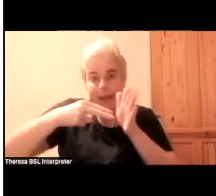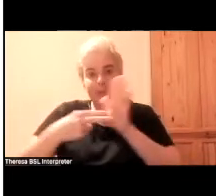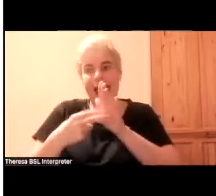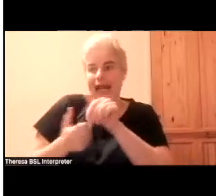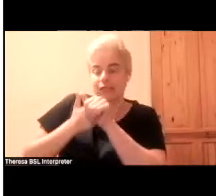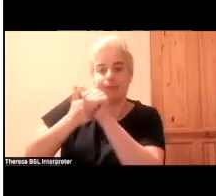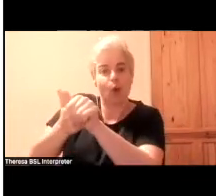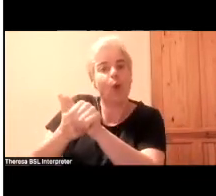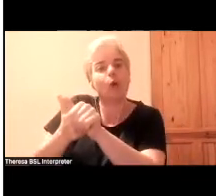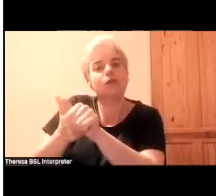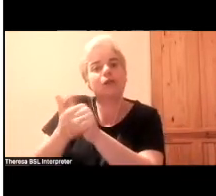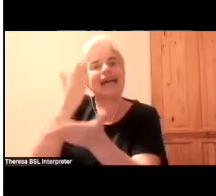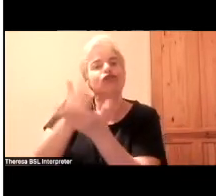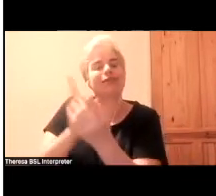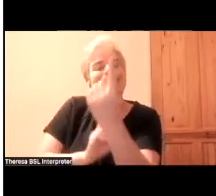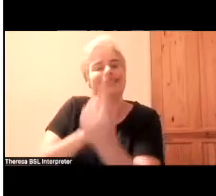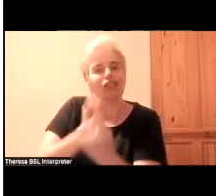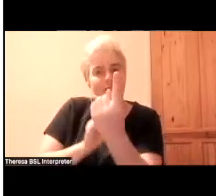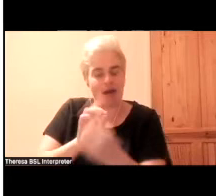support, and trust one another.